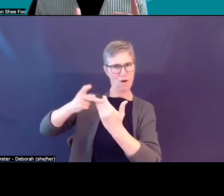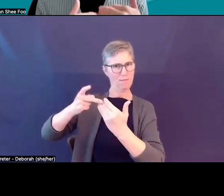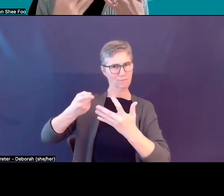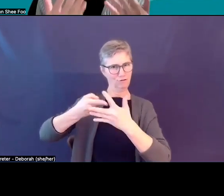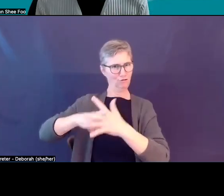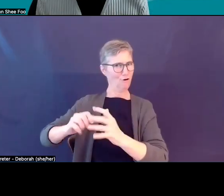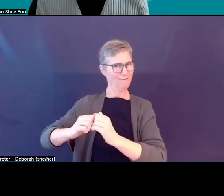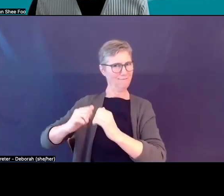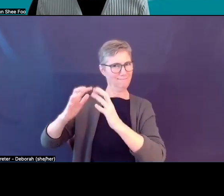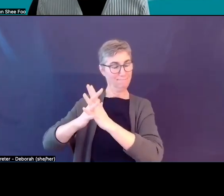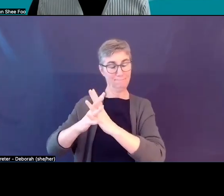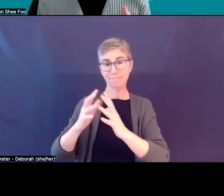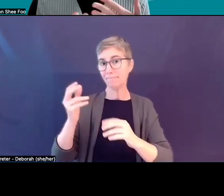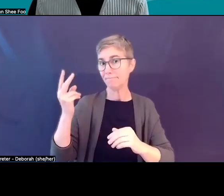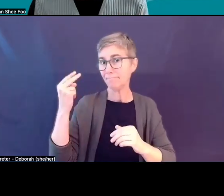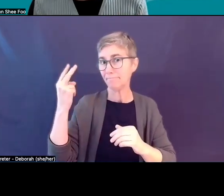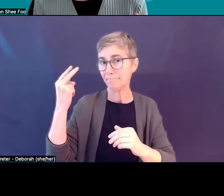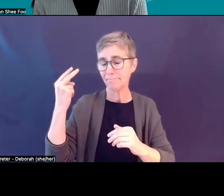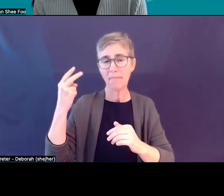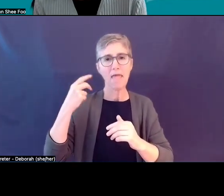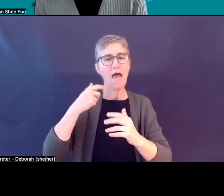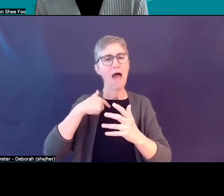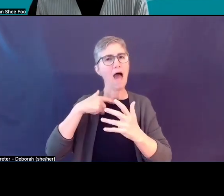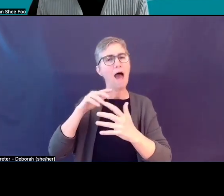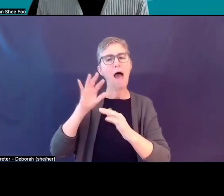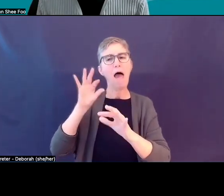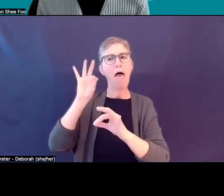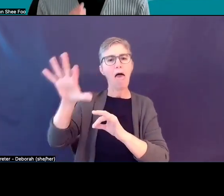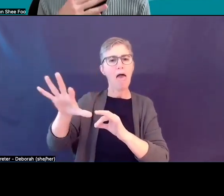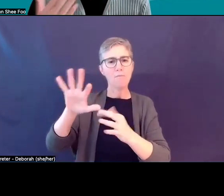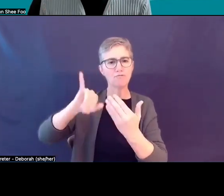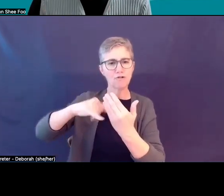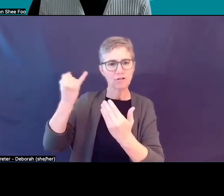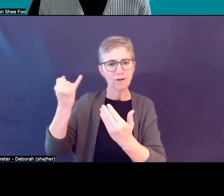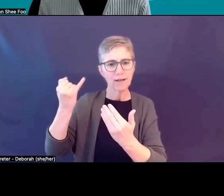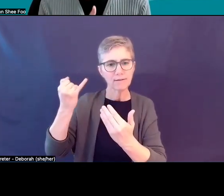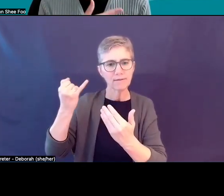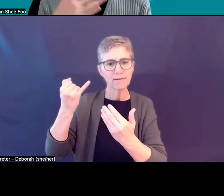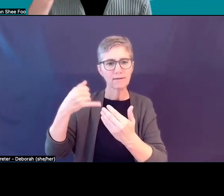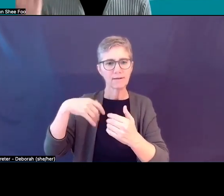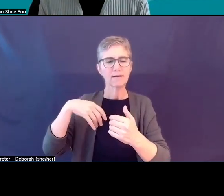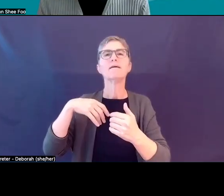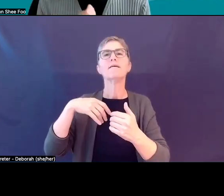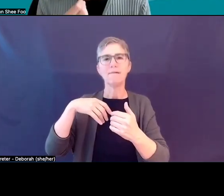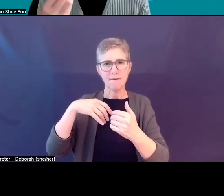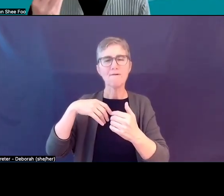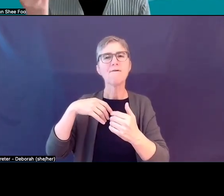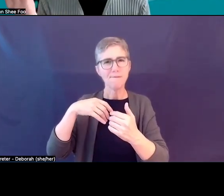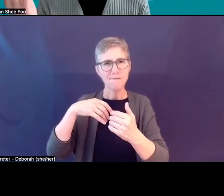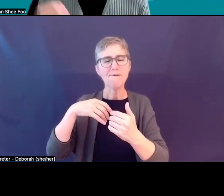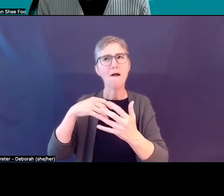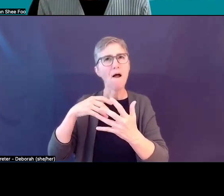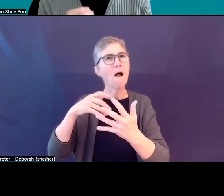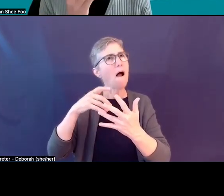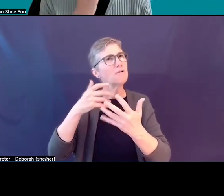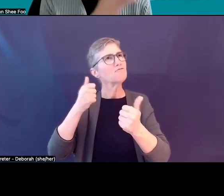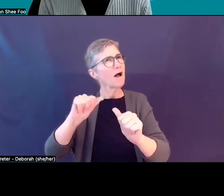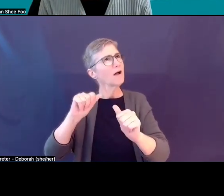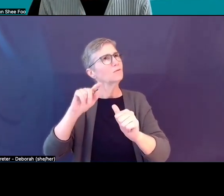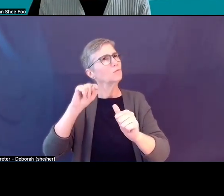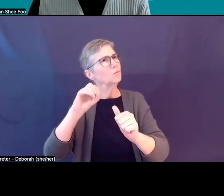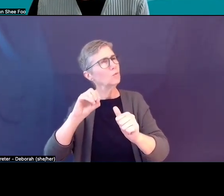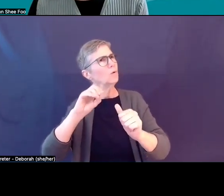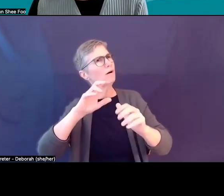I was pitching a project to develop an intervention that would improve the patient acceptance of